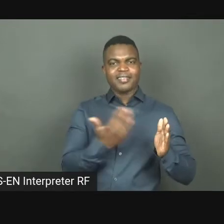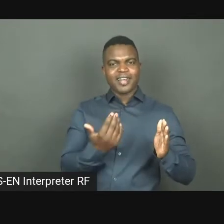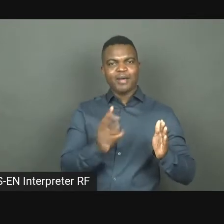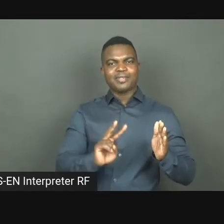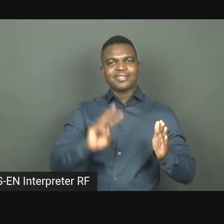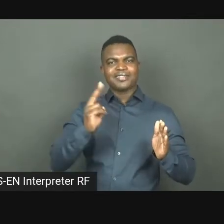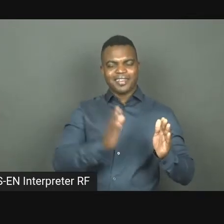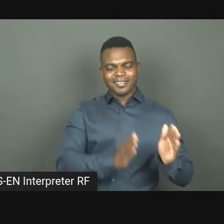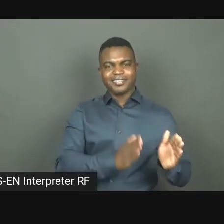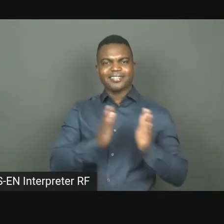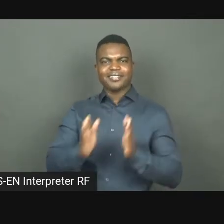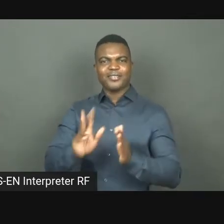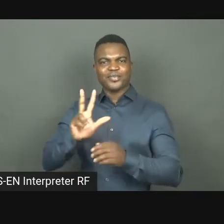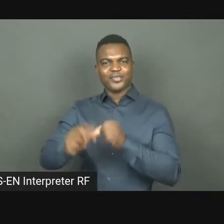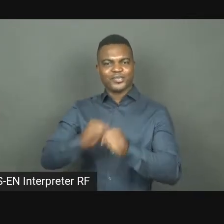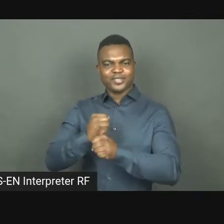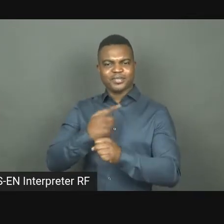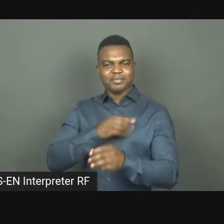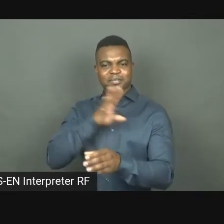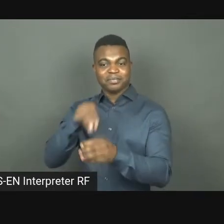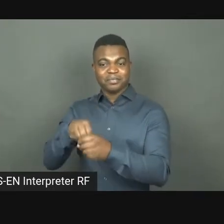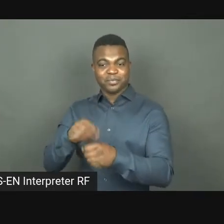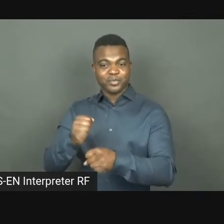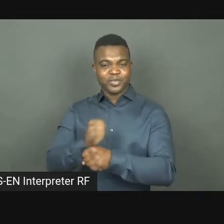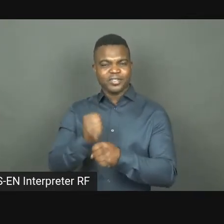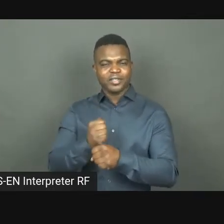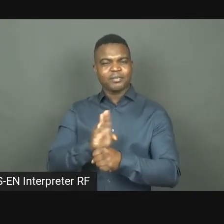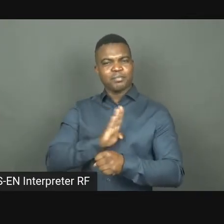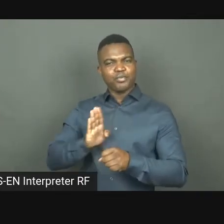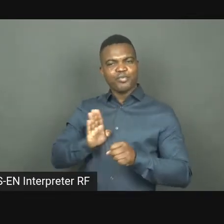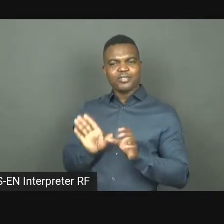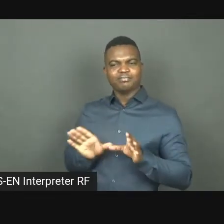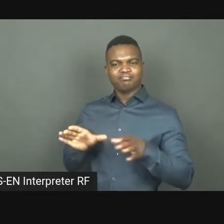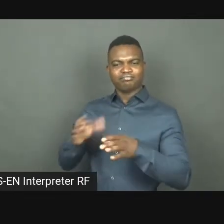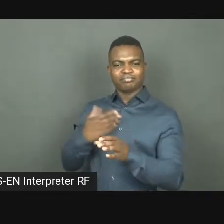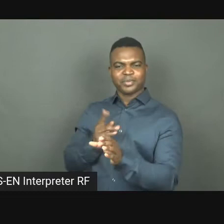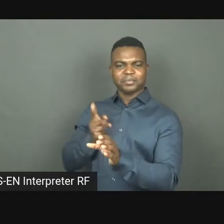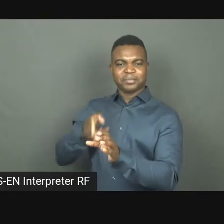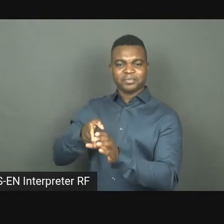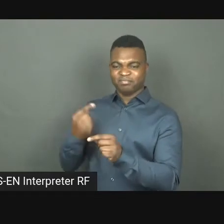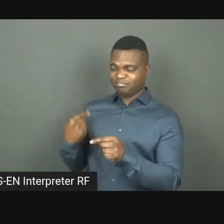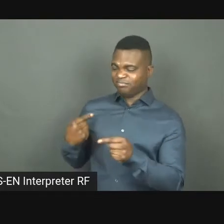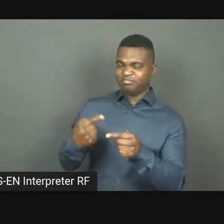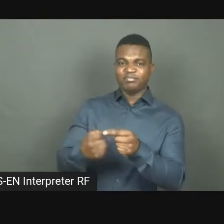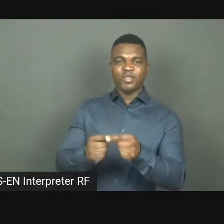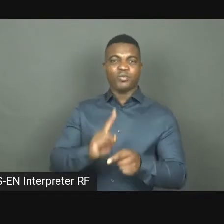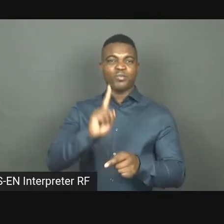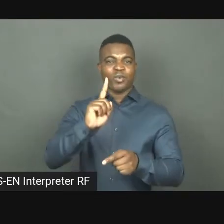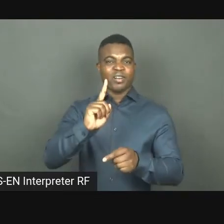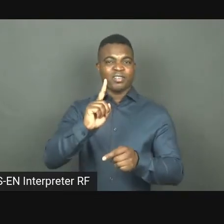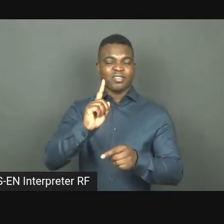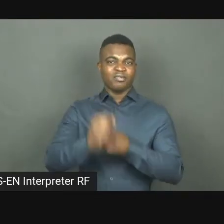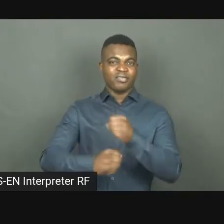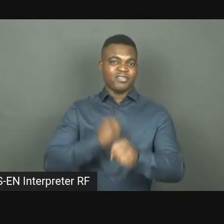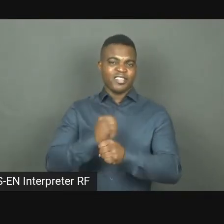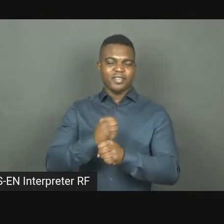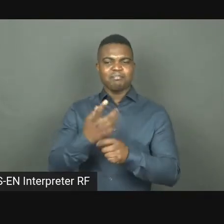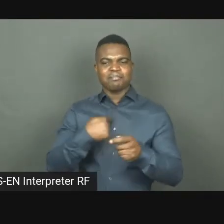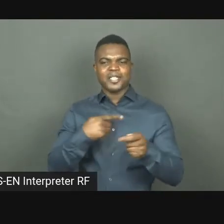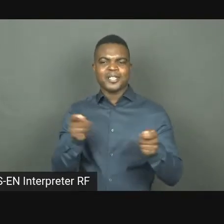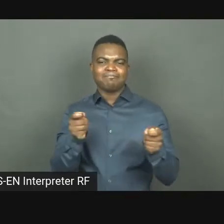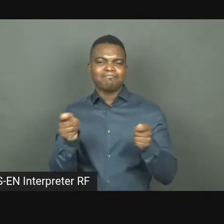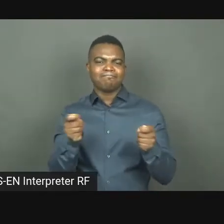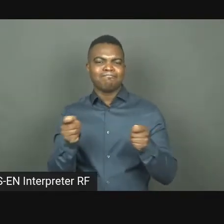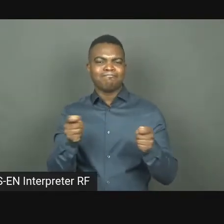us, verification has really facilitated our ongoing structured learning and improvement.